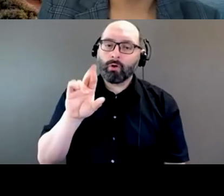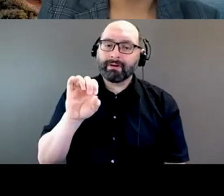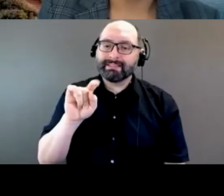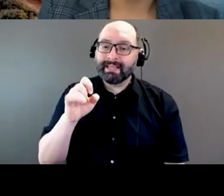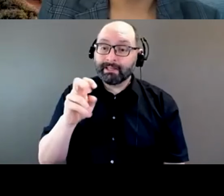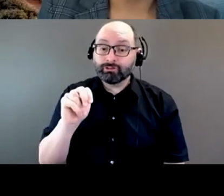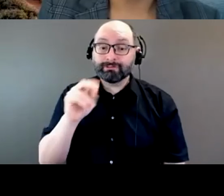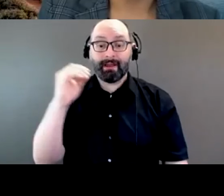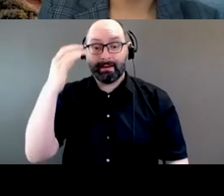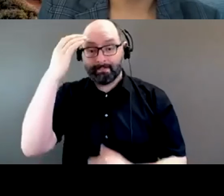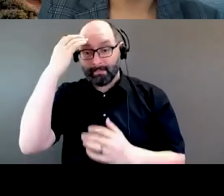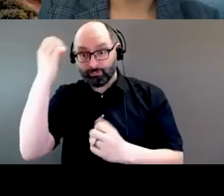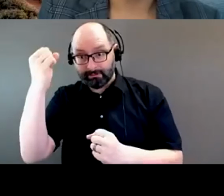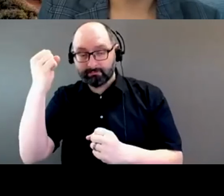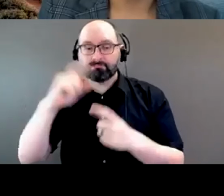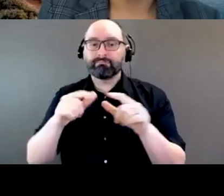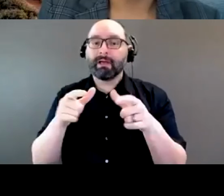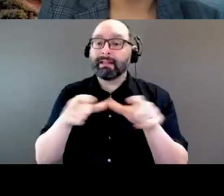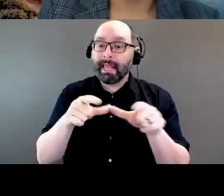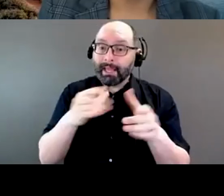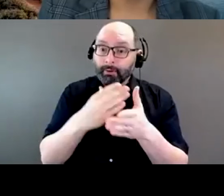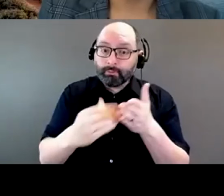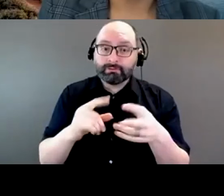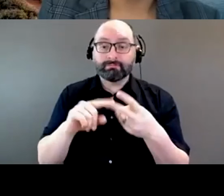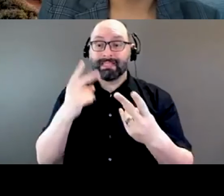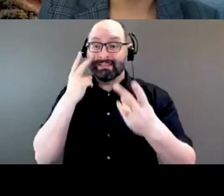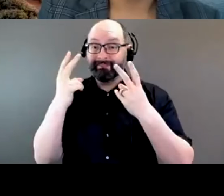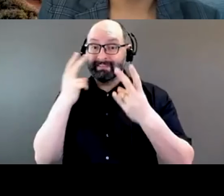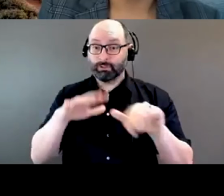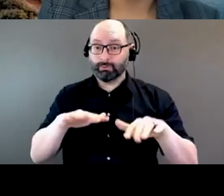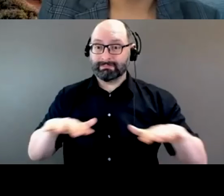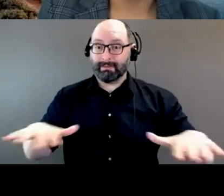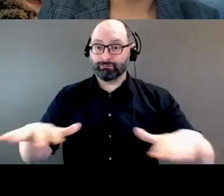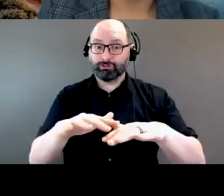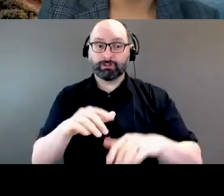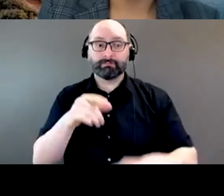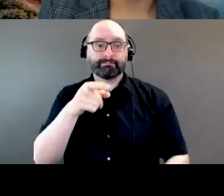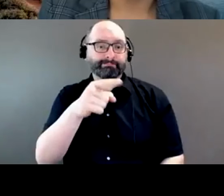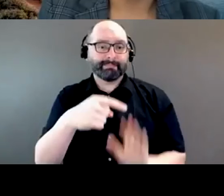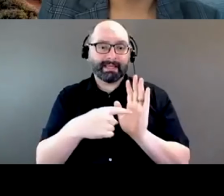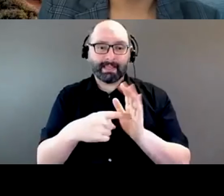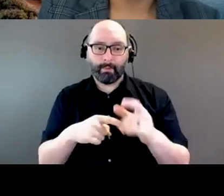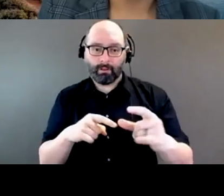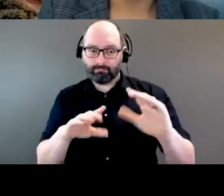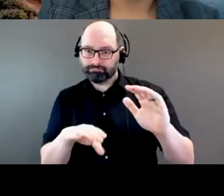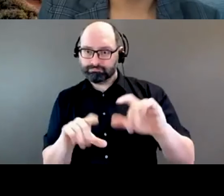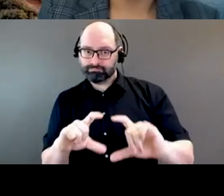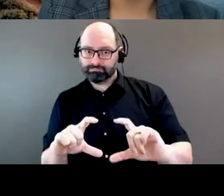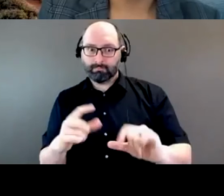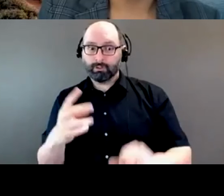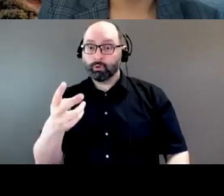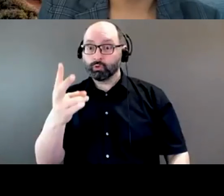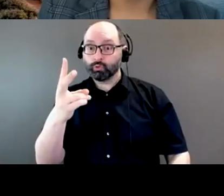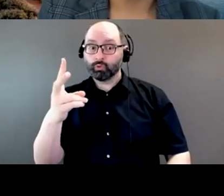memory, language aspect, and visual spatial. For example, here we have the you know, two